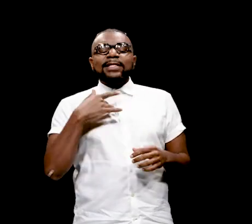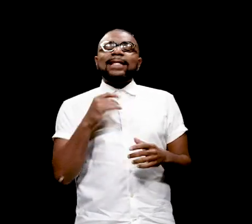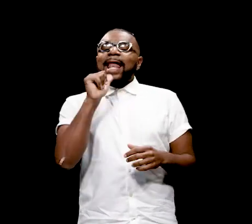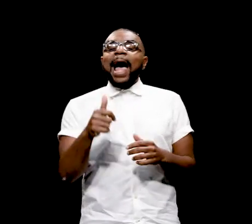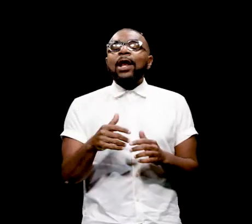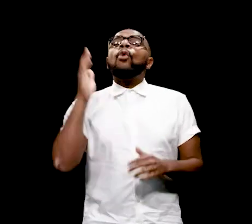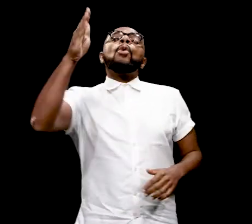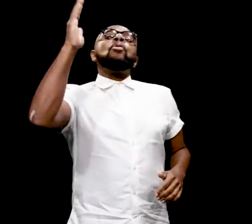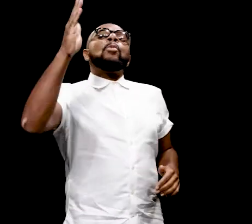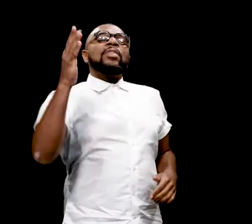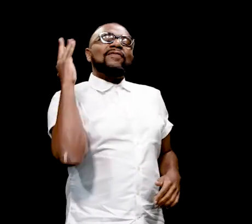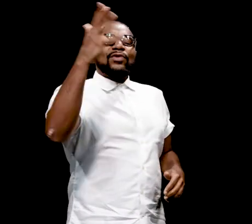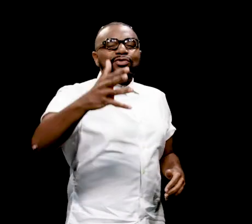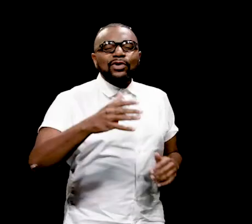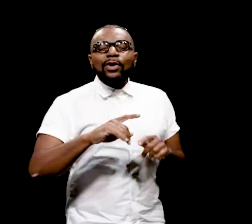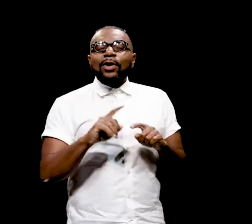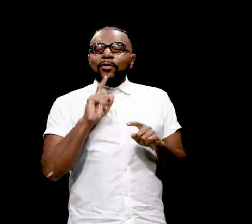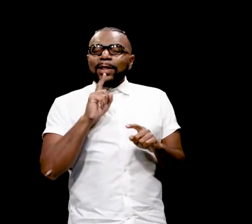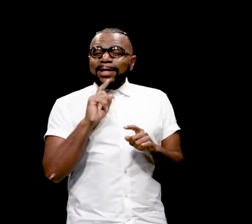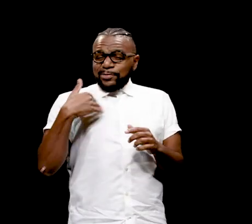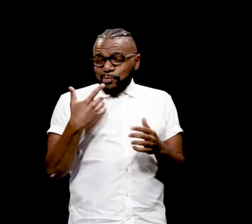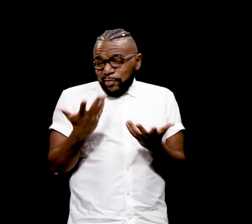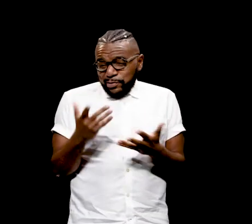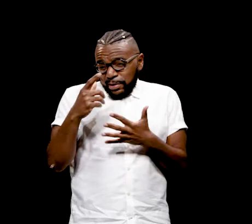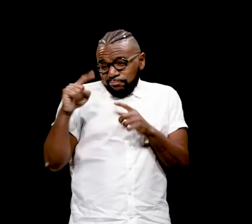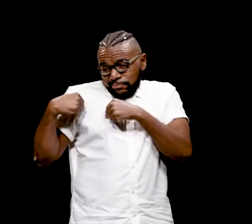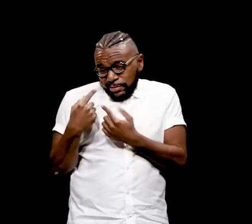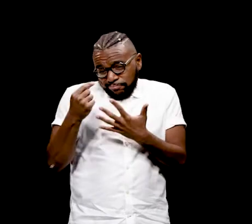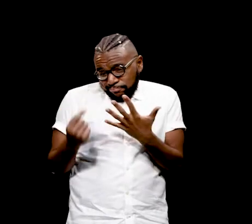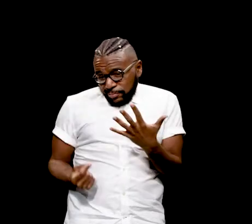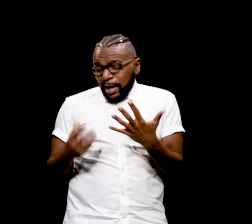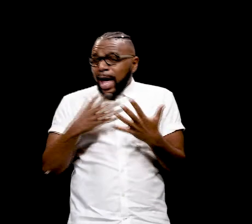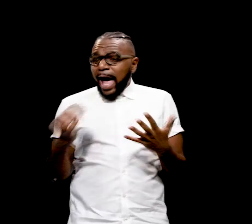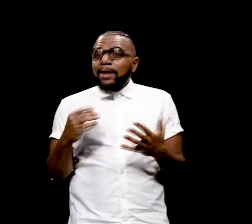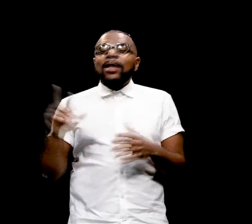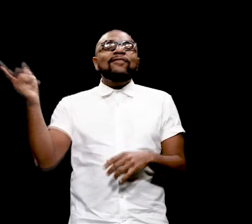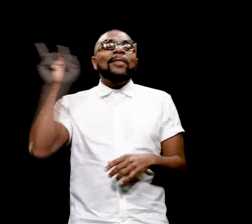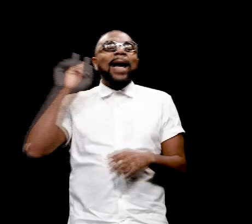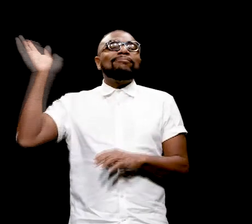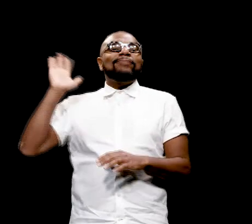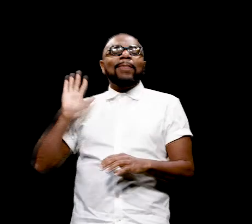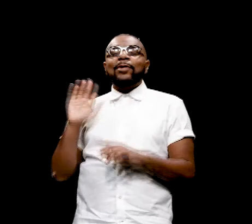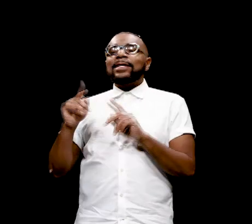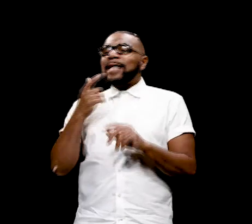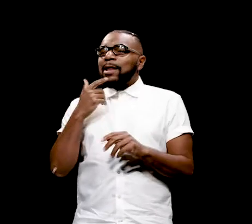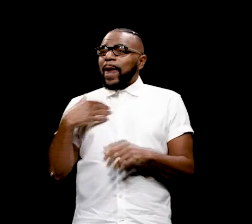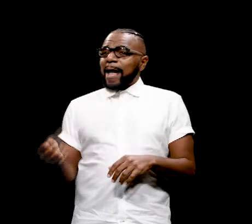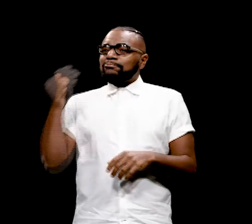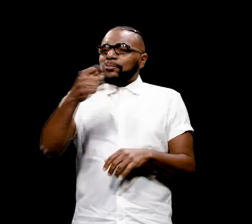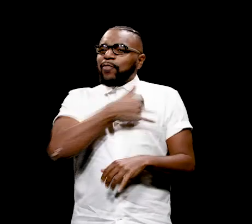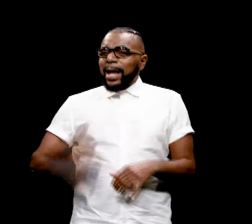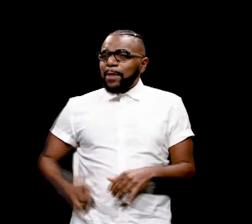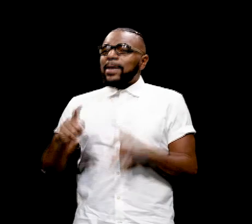future. These are things that we've either already done or things we're going to continue to do. Look, I heard from day one when I was elected that